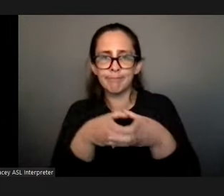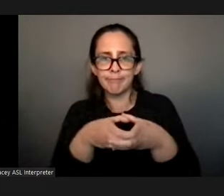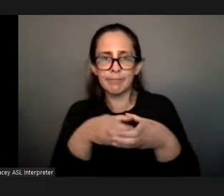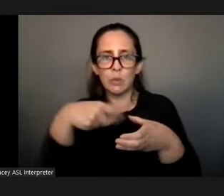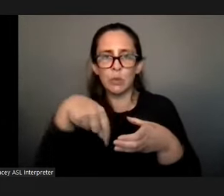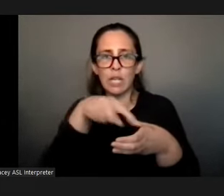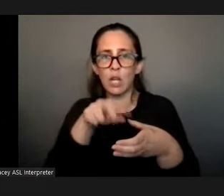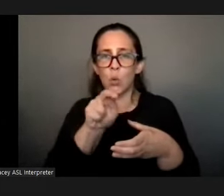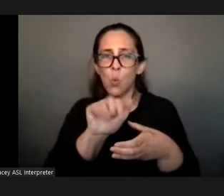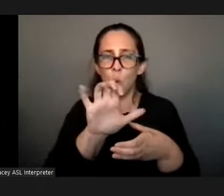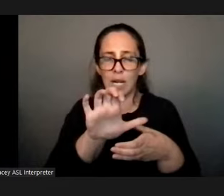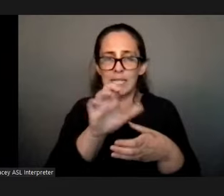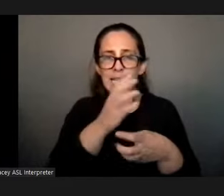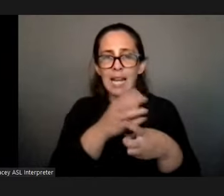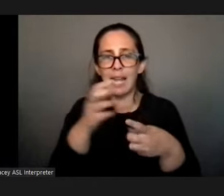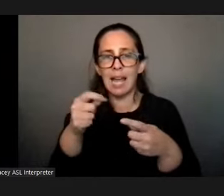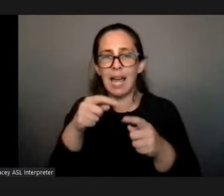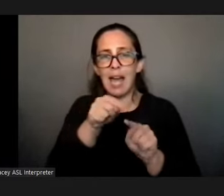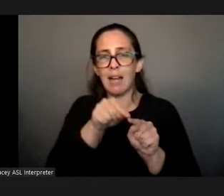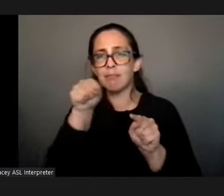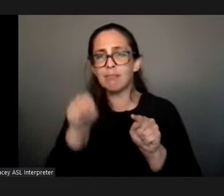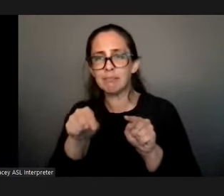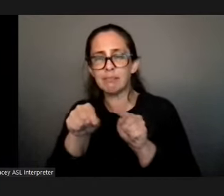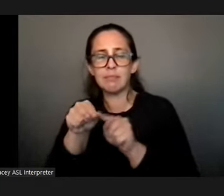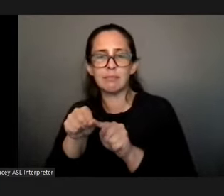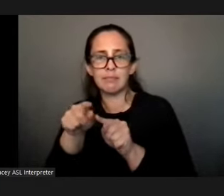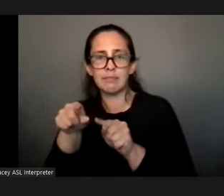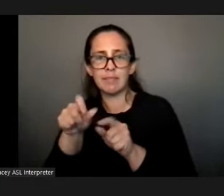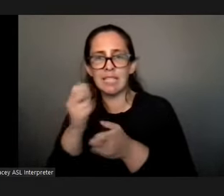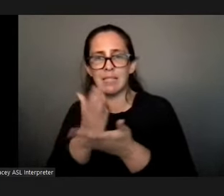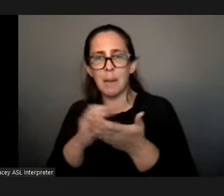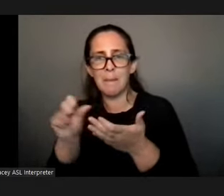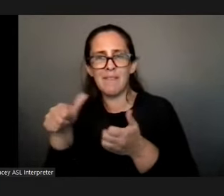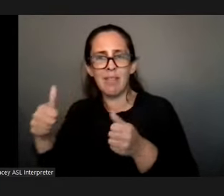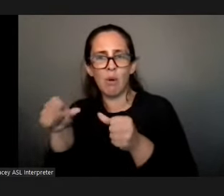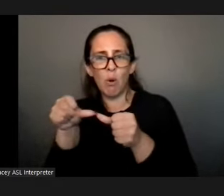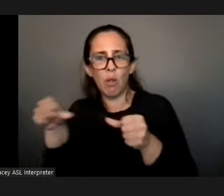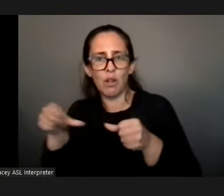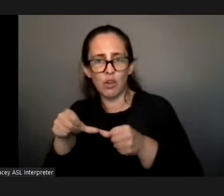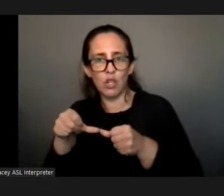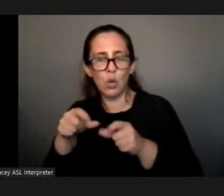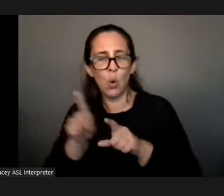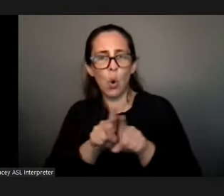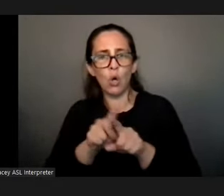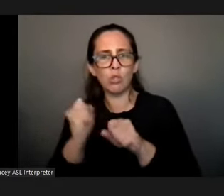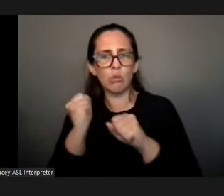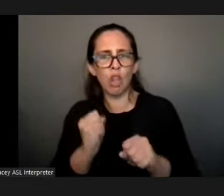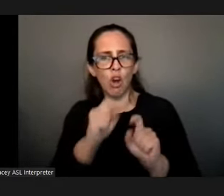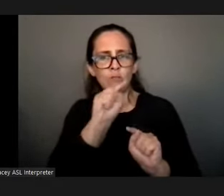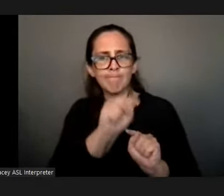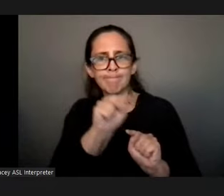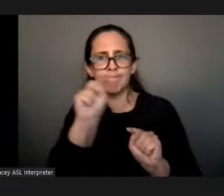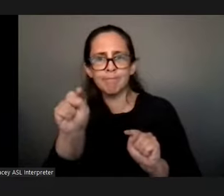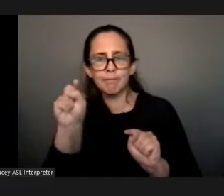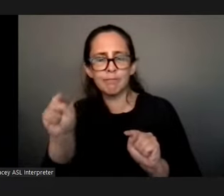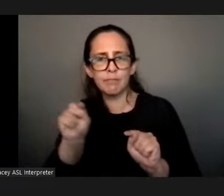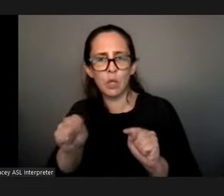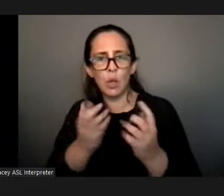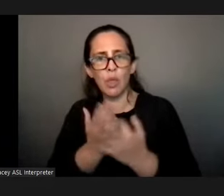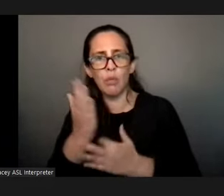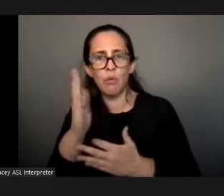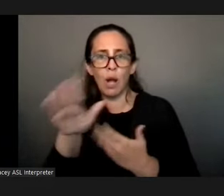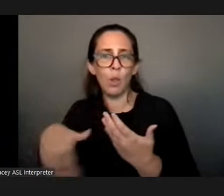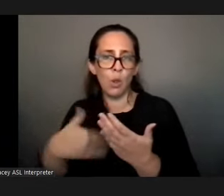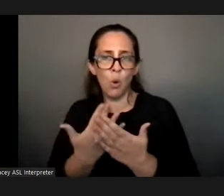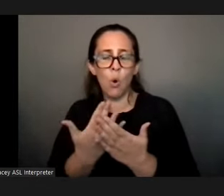populations in New York City and the immediately surrounding suburbs. There are also large concentrations of environmental justice populations throughout our study